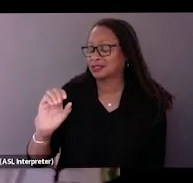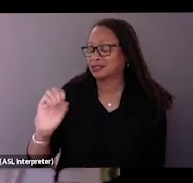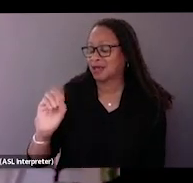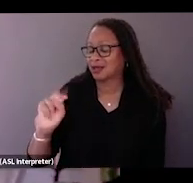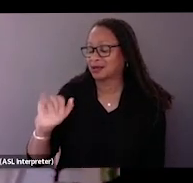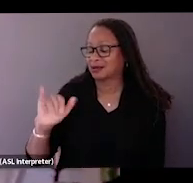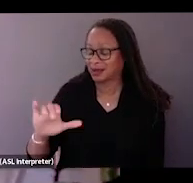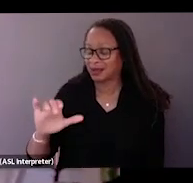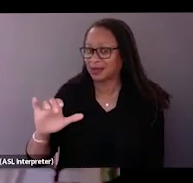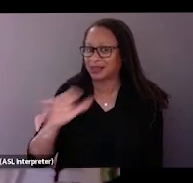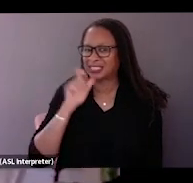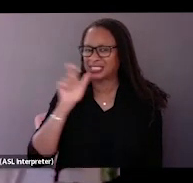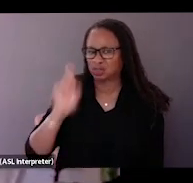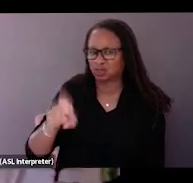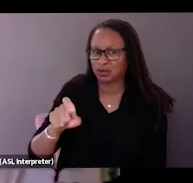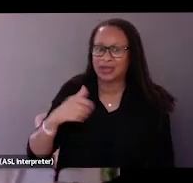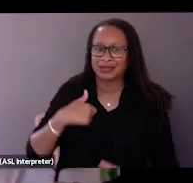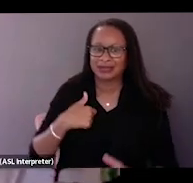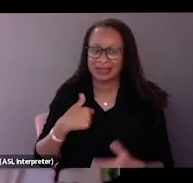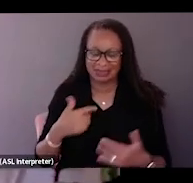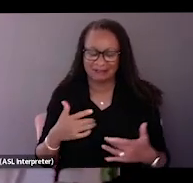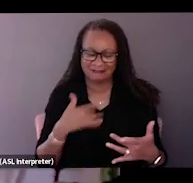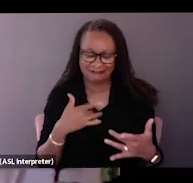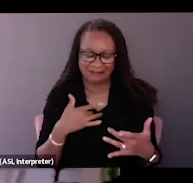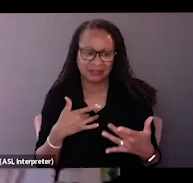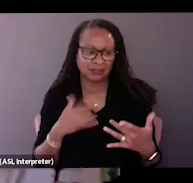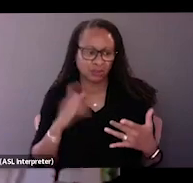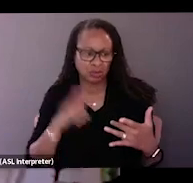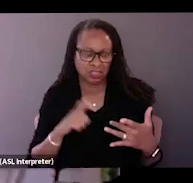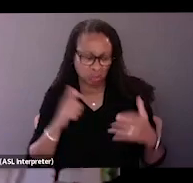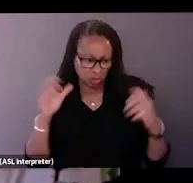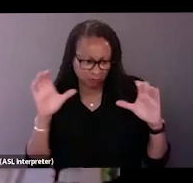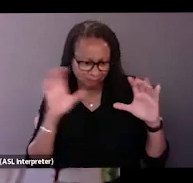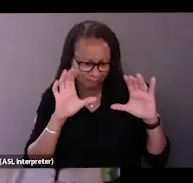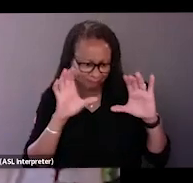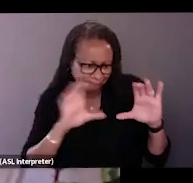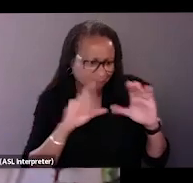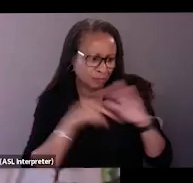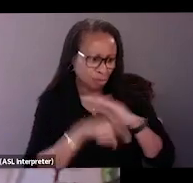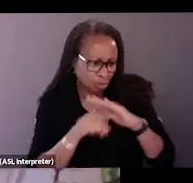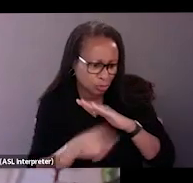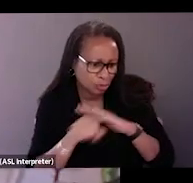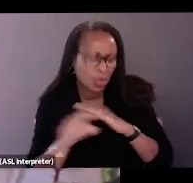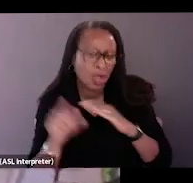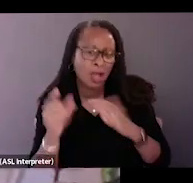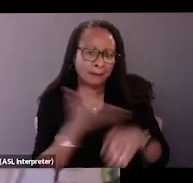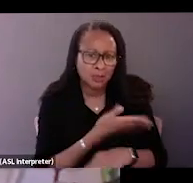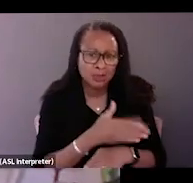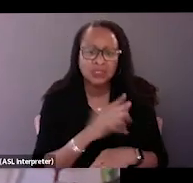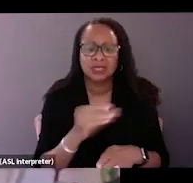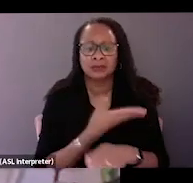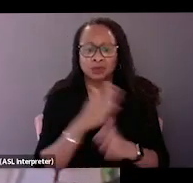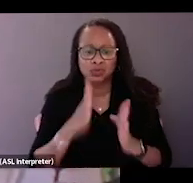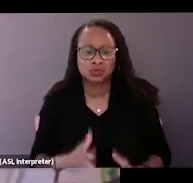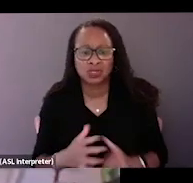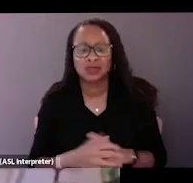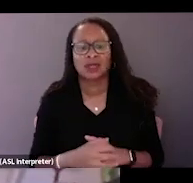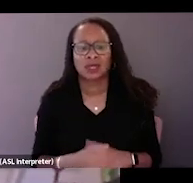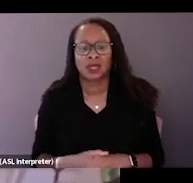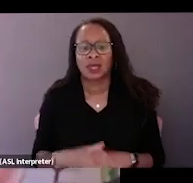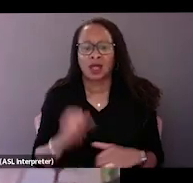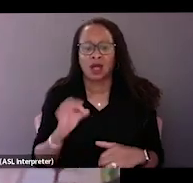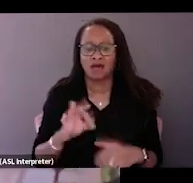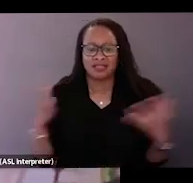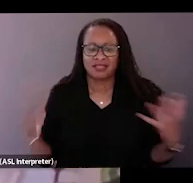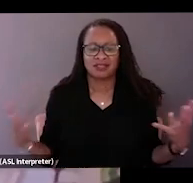can breed a kind of very deep exploration of music, and of musicians, of musicality, of